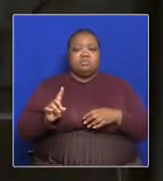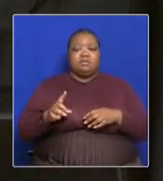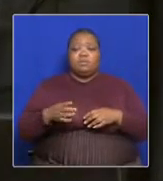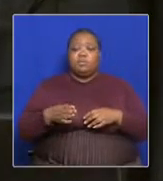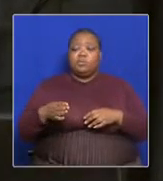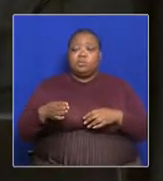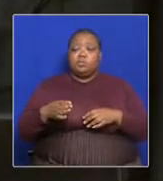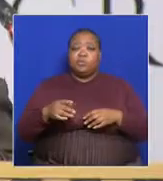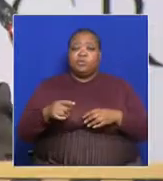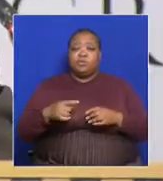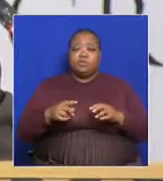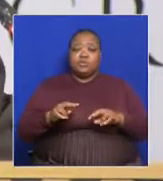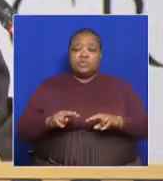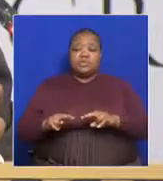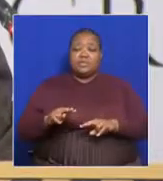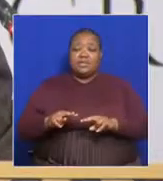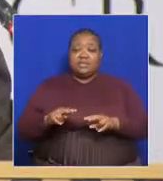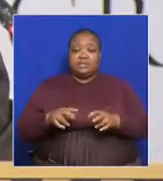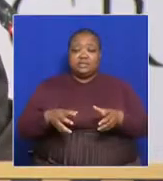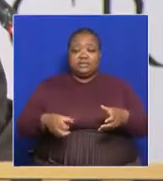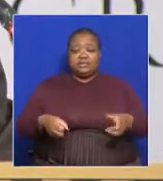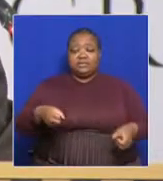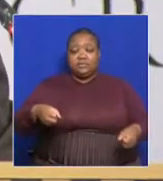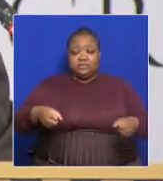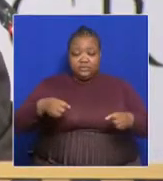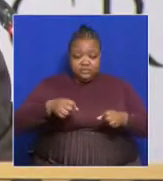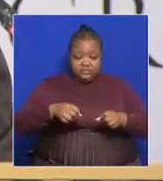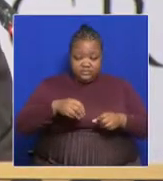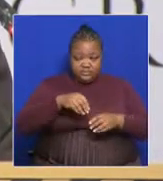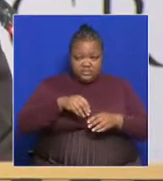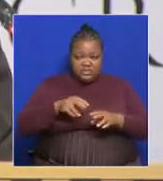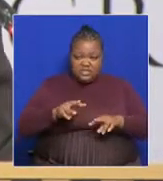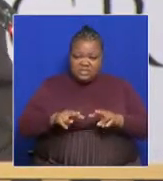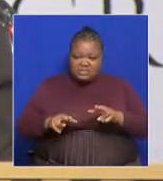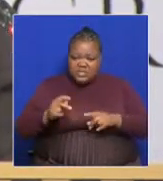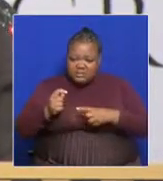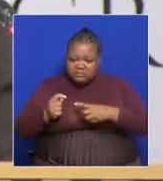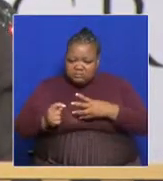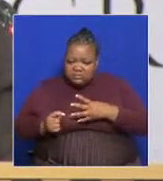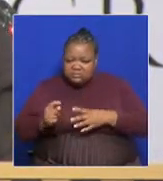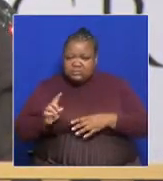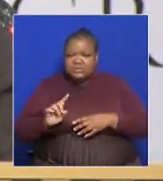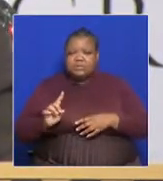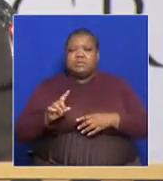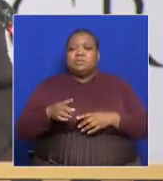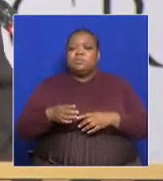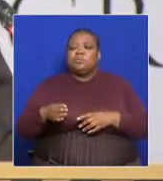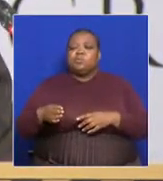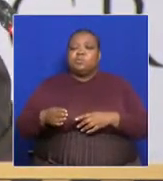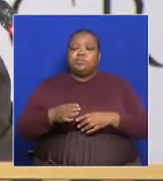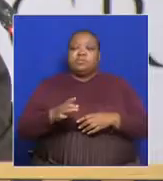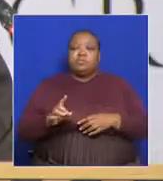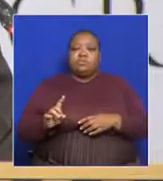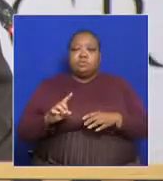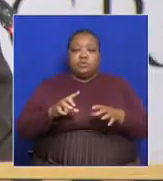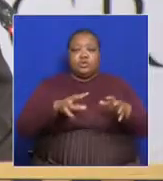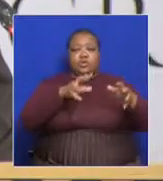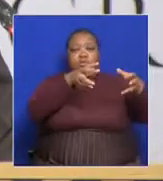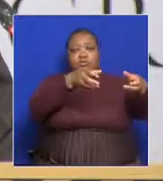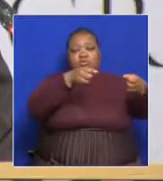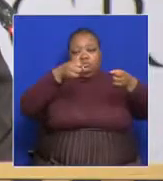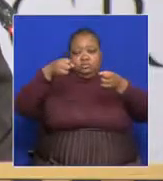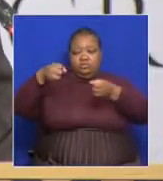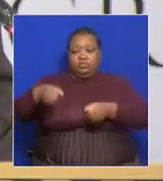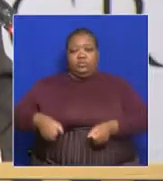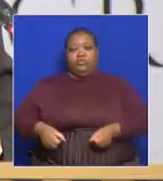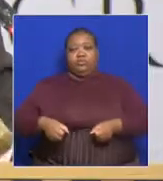inspected those bags. What is that inspection that they were present for? When we did offload those bags from their marked